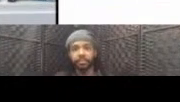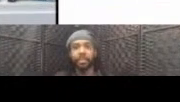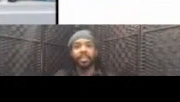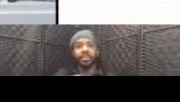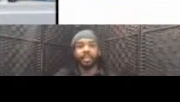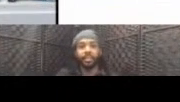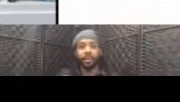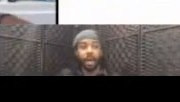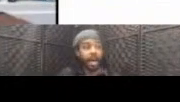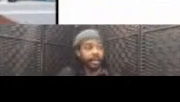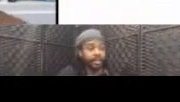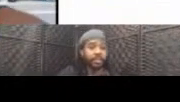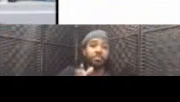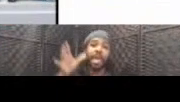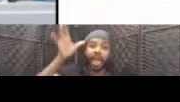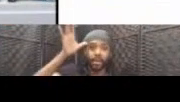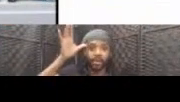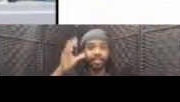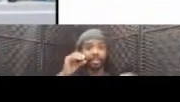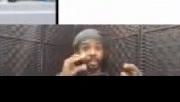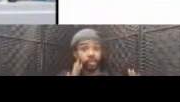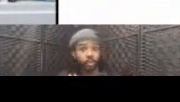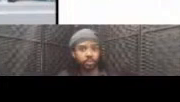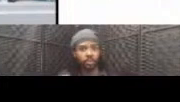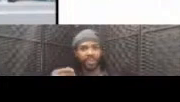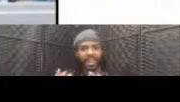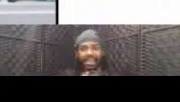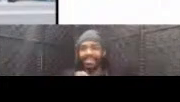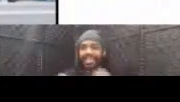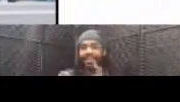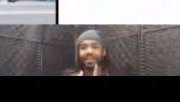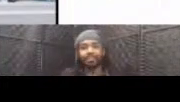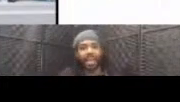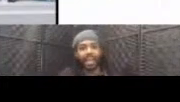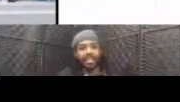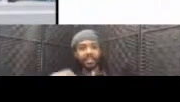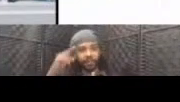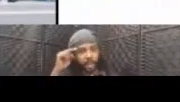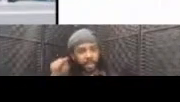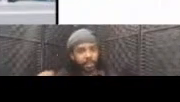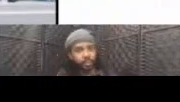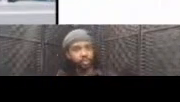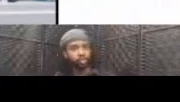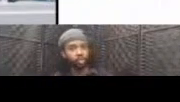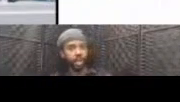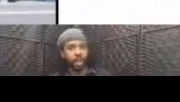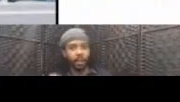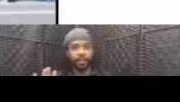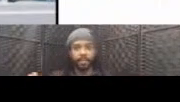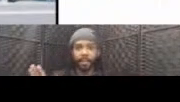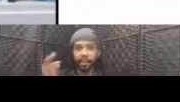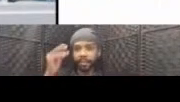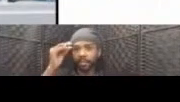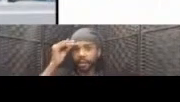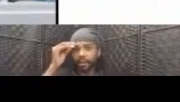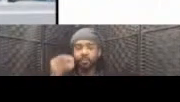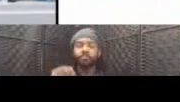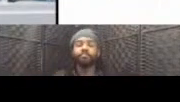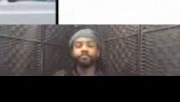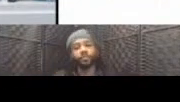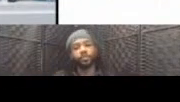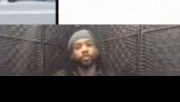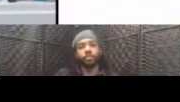and teachers providing a very safe space for them to share what they think, for us to know what they